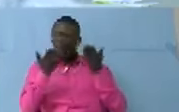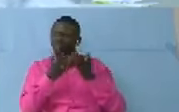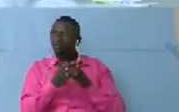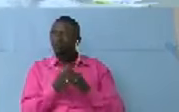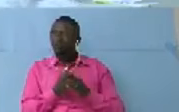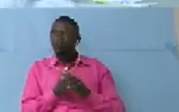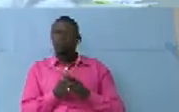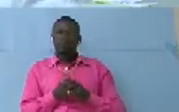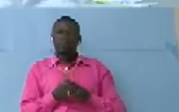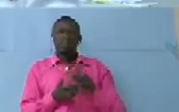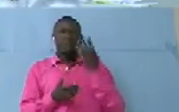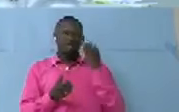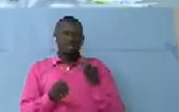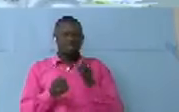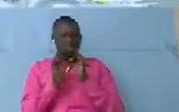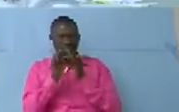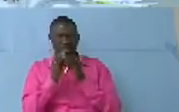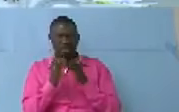Could you tell us how they did it?